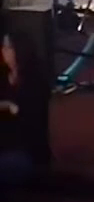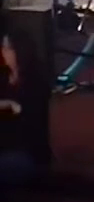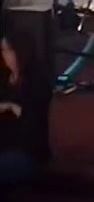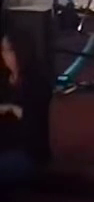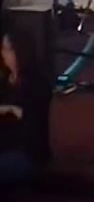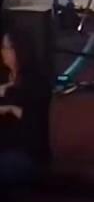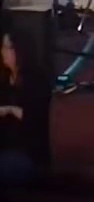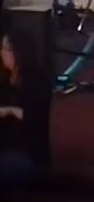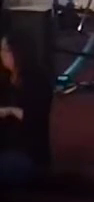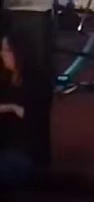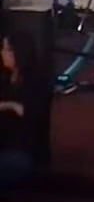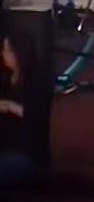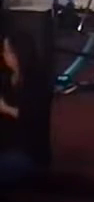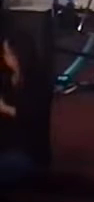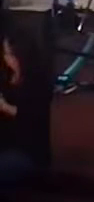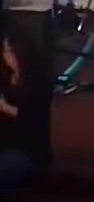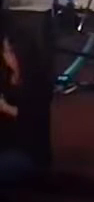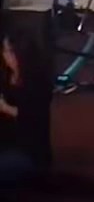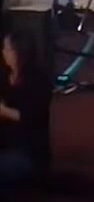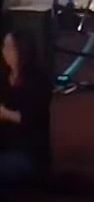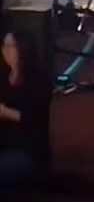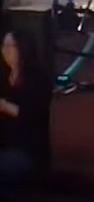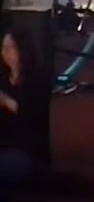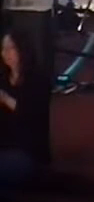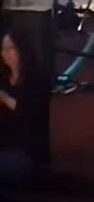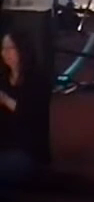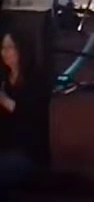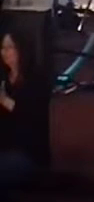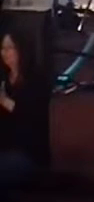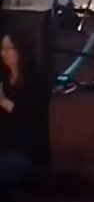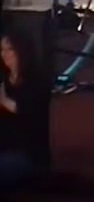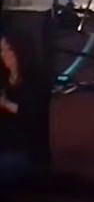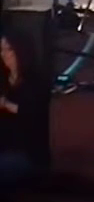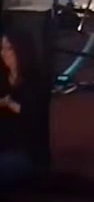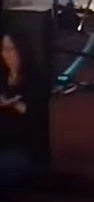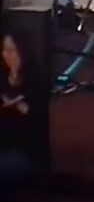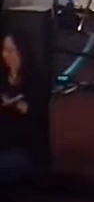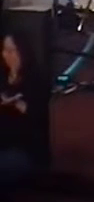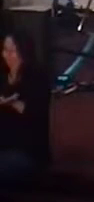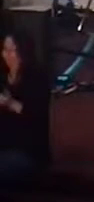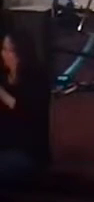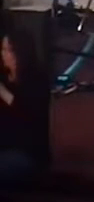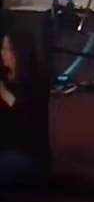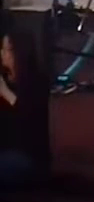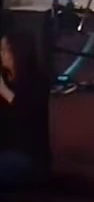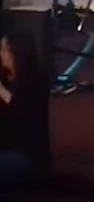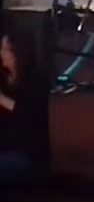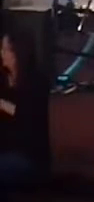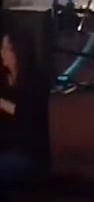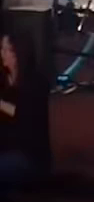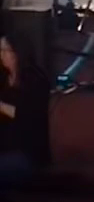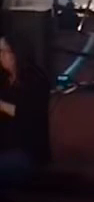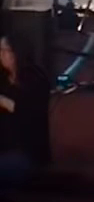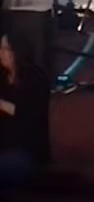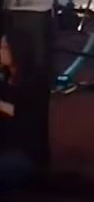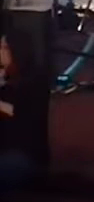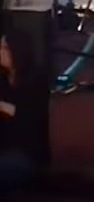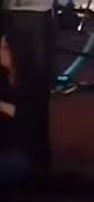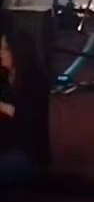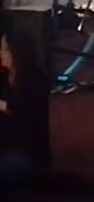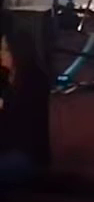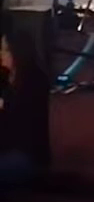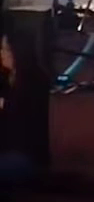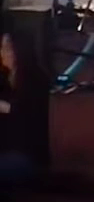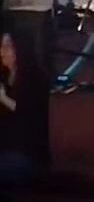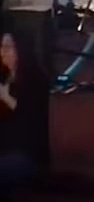Now, why should we do that? Well, I think it's pretty simple. Jesus says to do it, right? Support your leaders. Remember what they do. Be